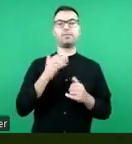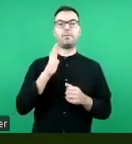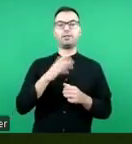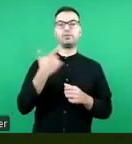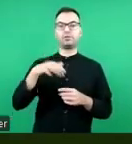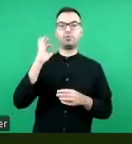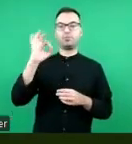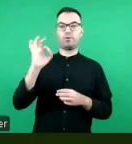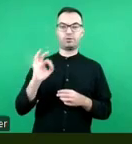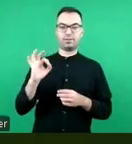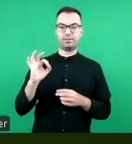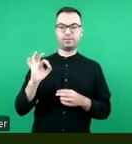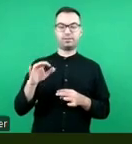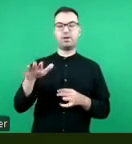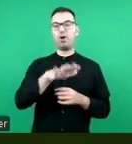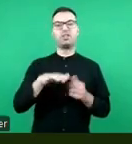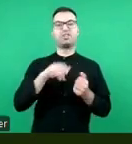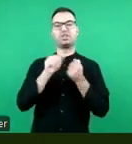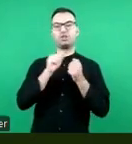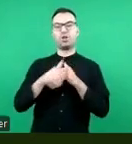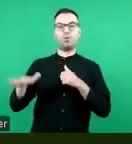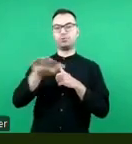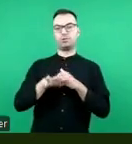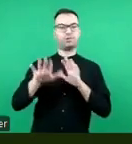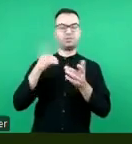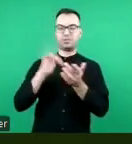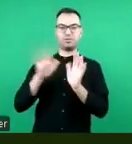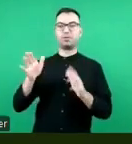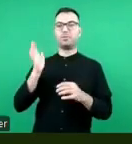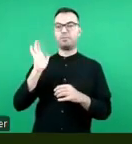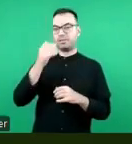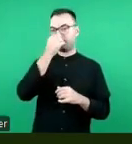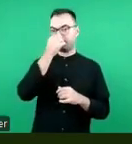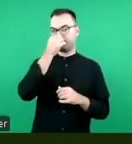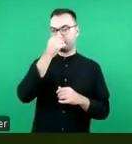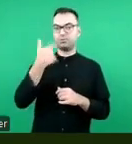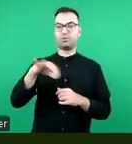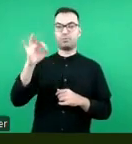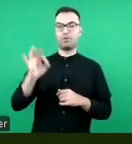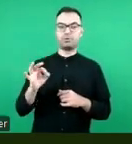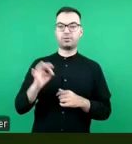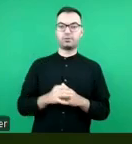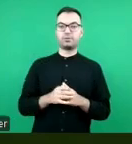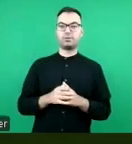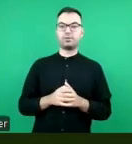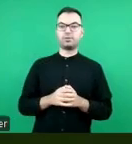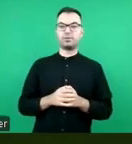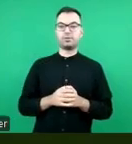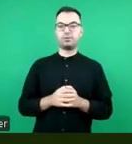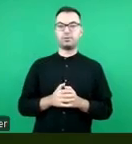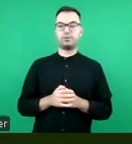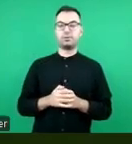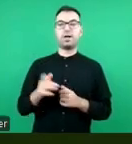a given disturbed area, preserve it from logging, you will of course have 100% of specialist disturbance